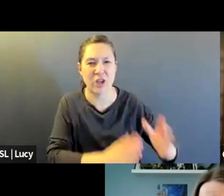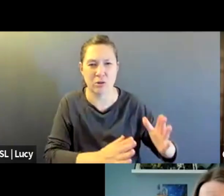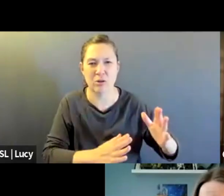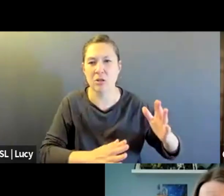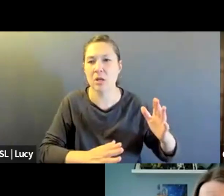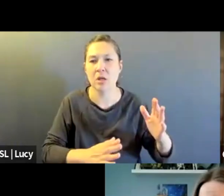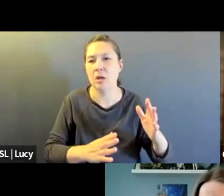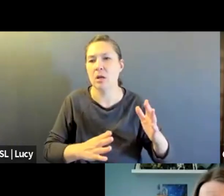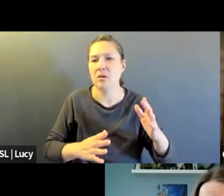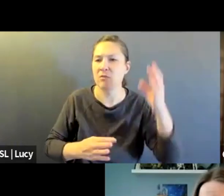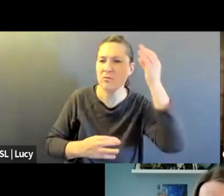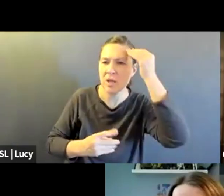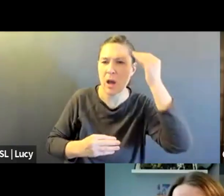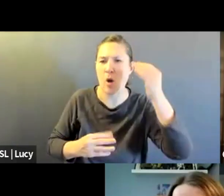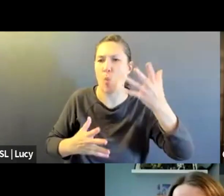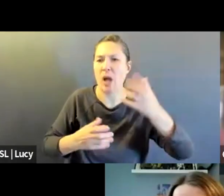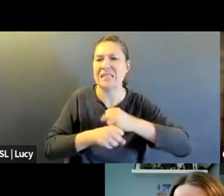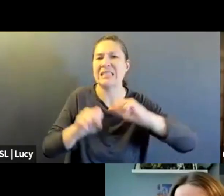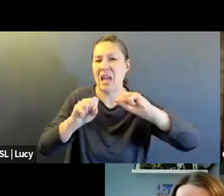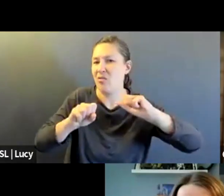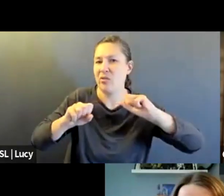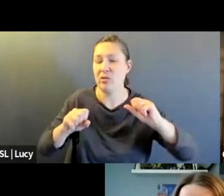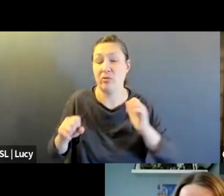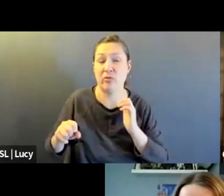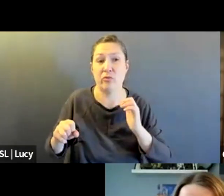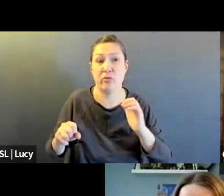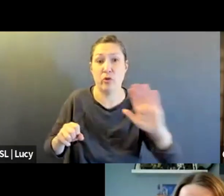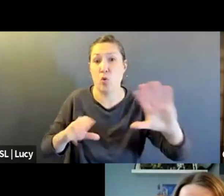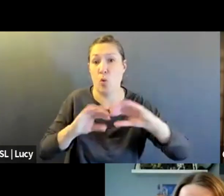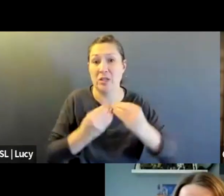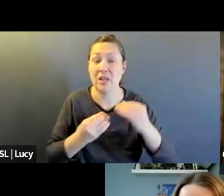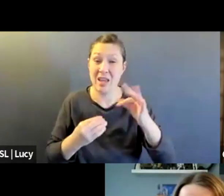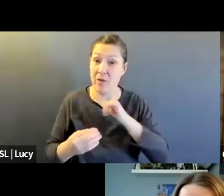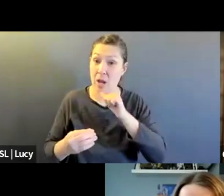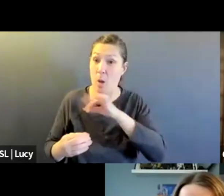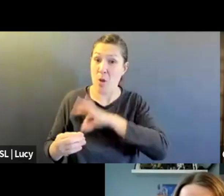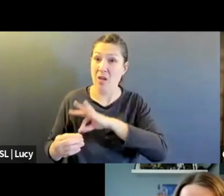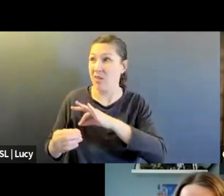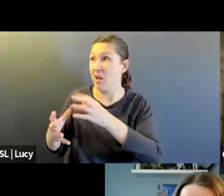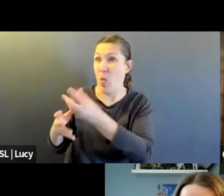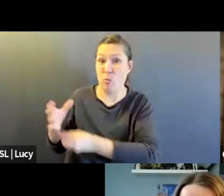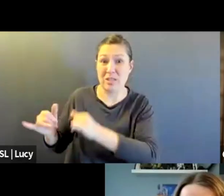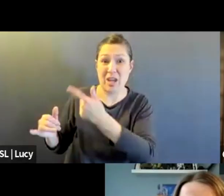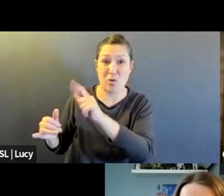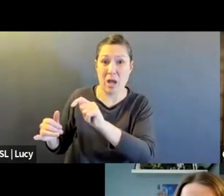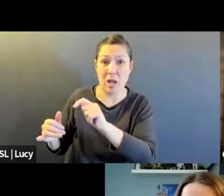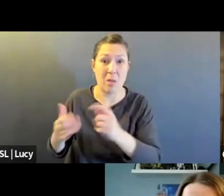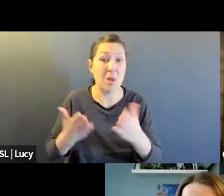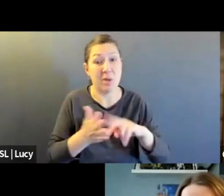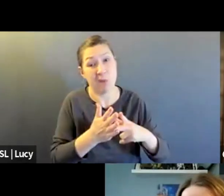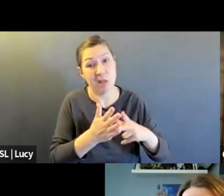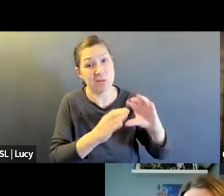it might sound like a small amount, but percentage wise, if a nonprofit loses that grant, that means they can no longer operate. And I